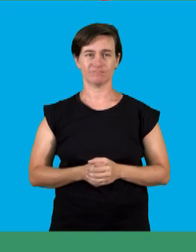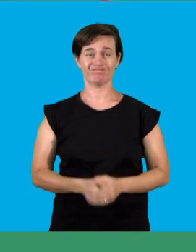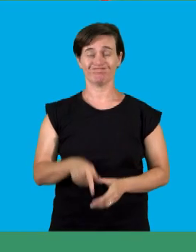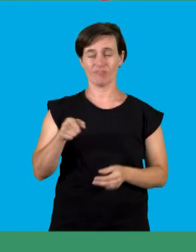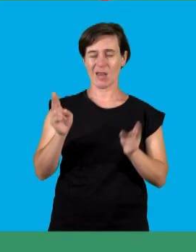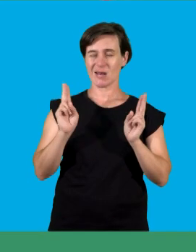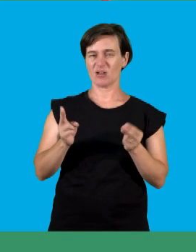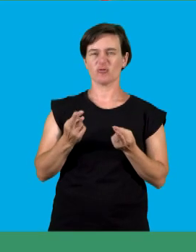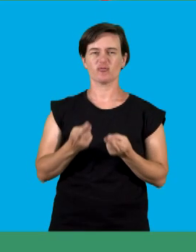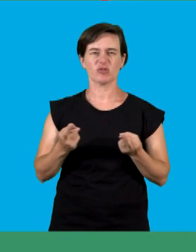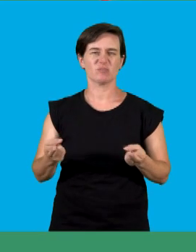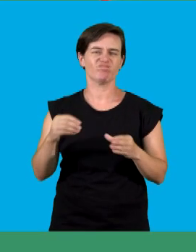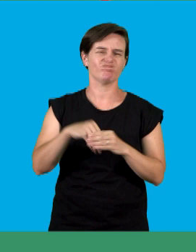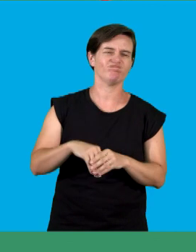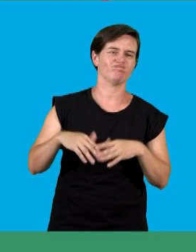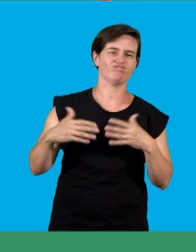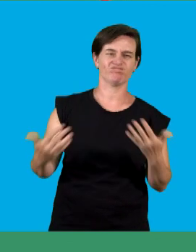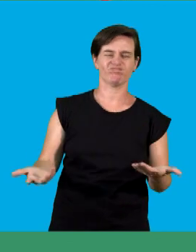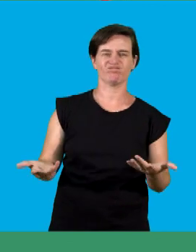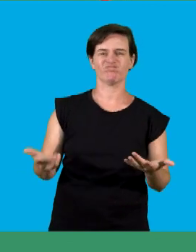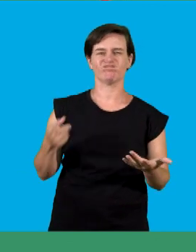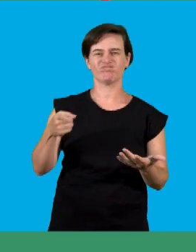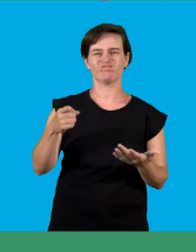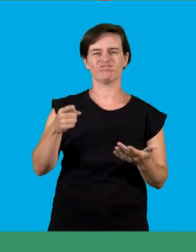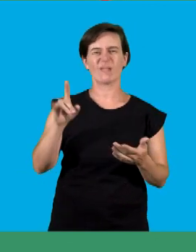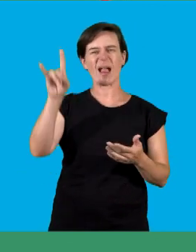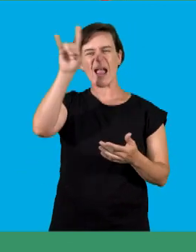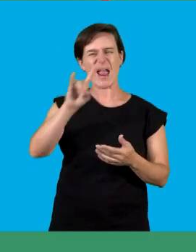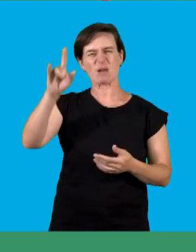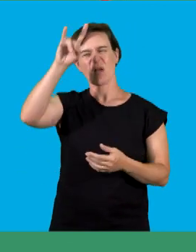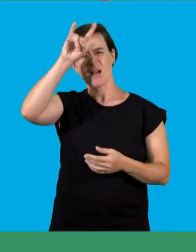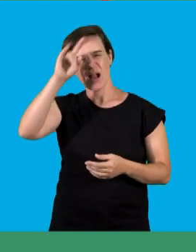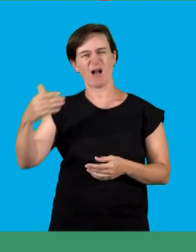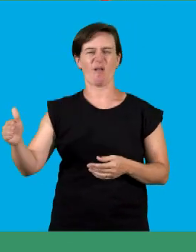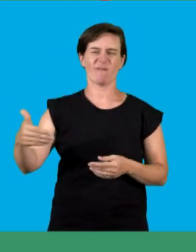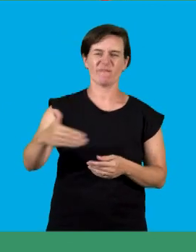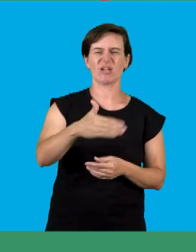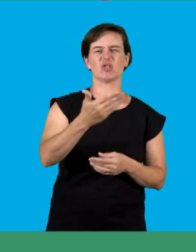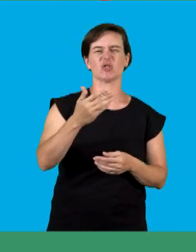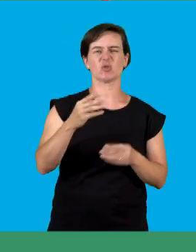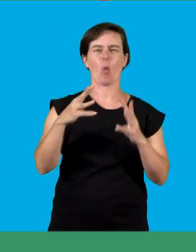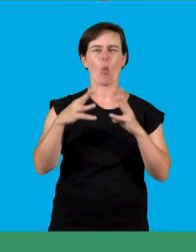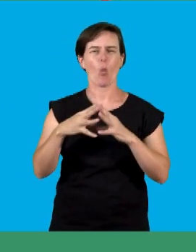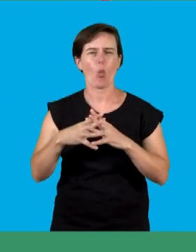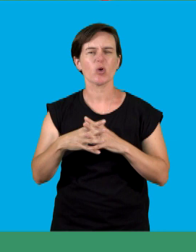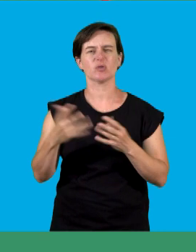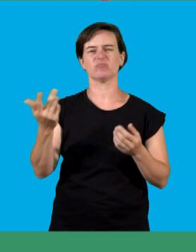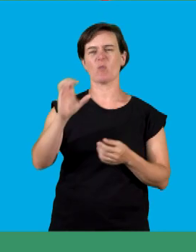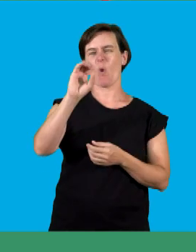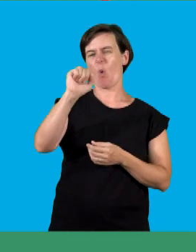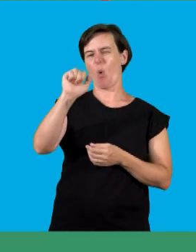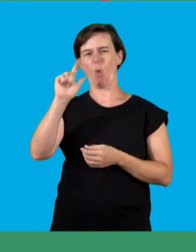These natural resources include things such as livestock, your fish, your timber, your